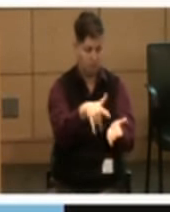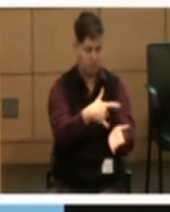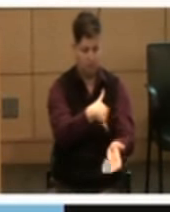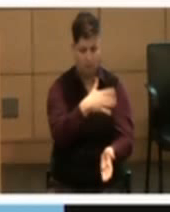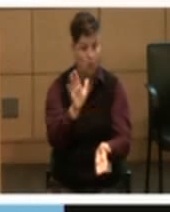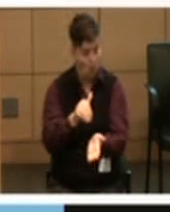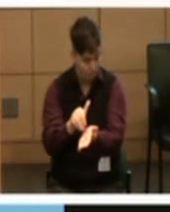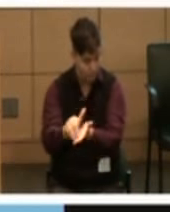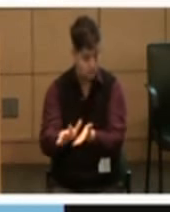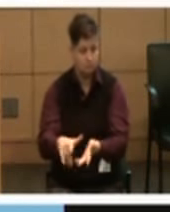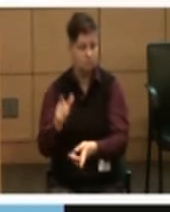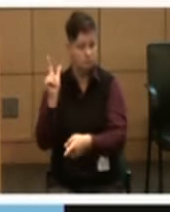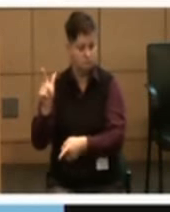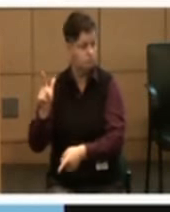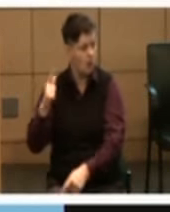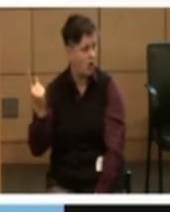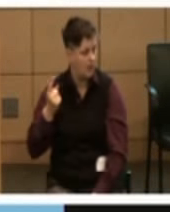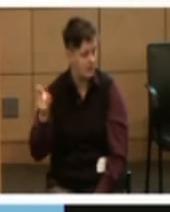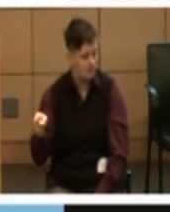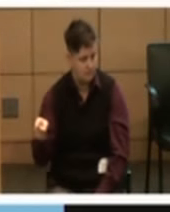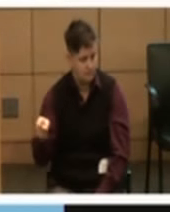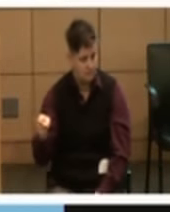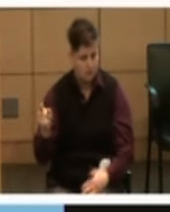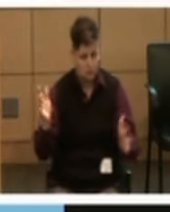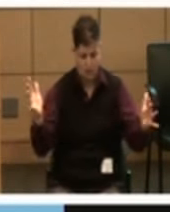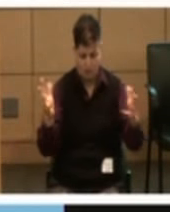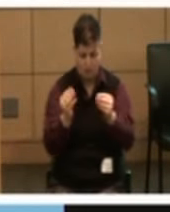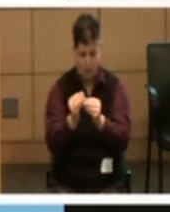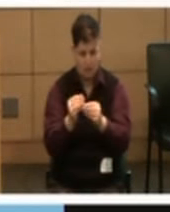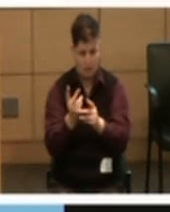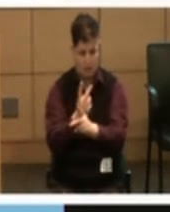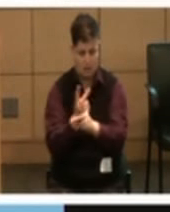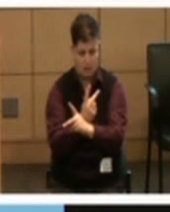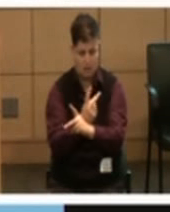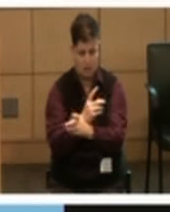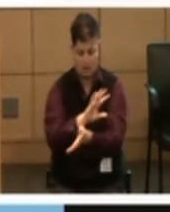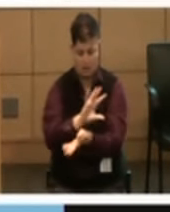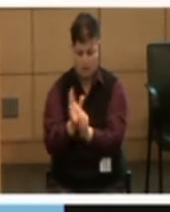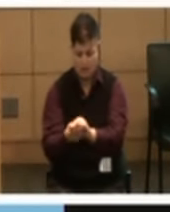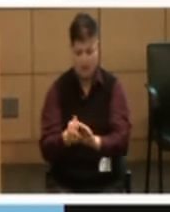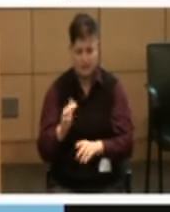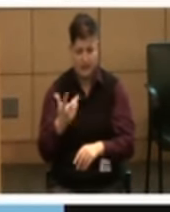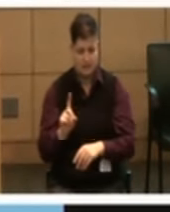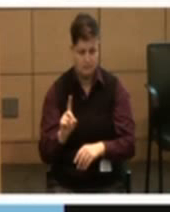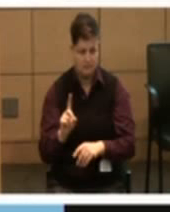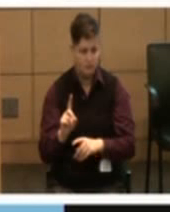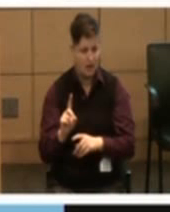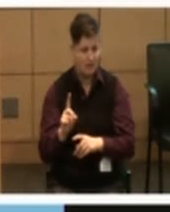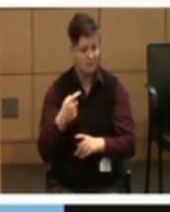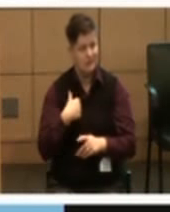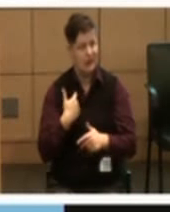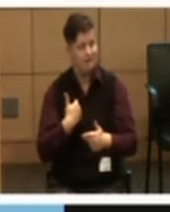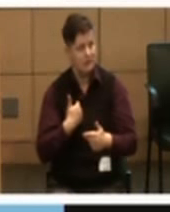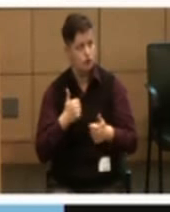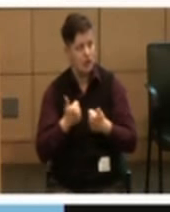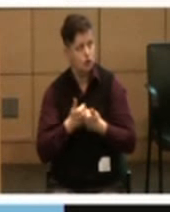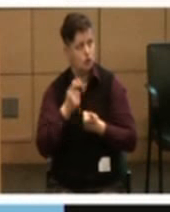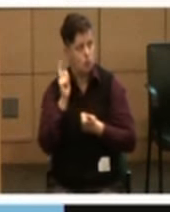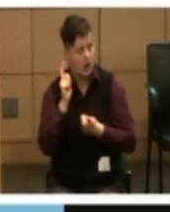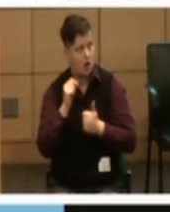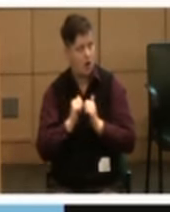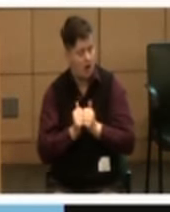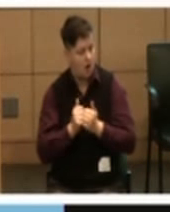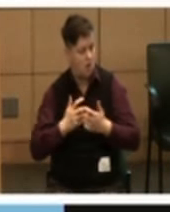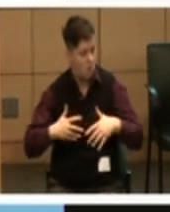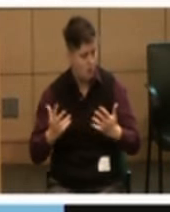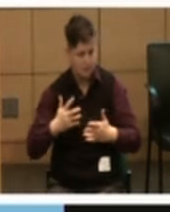can calculate the score and determine what type of listening challenges the child is having. A lot of these